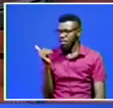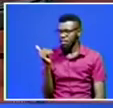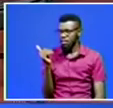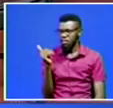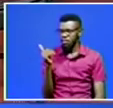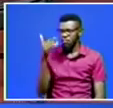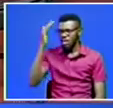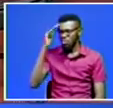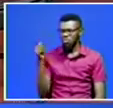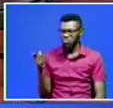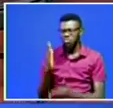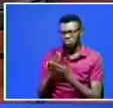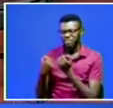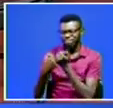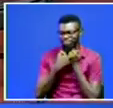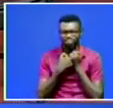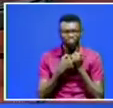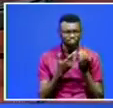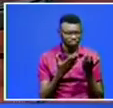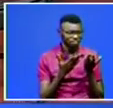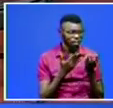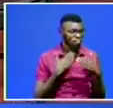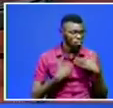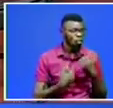that's a fan. Yes. How do you deal with fans?